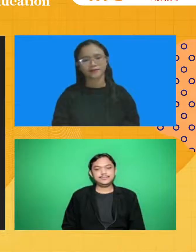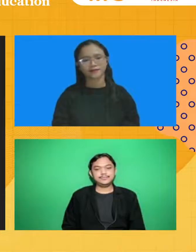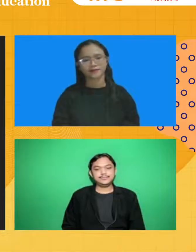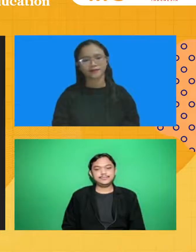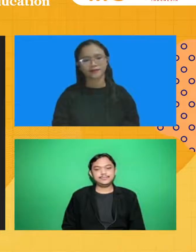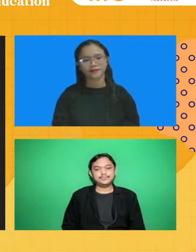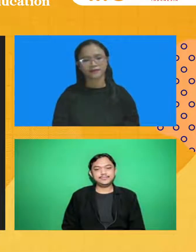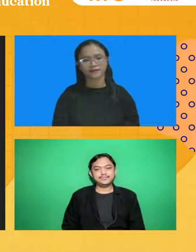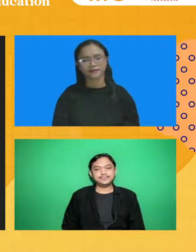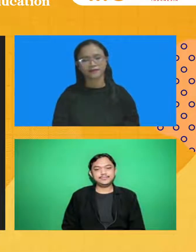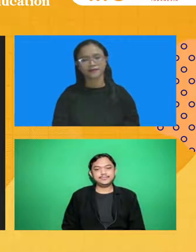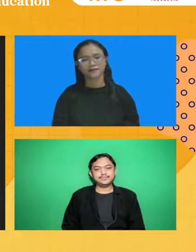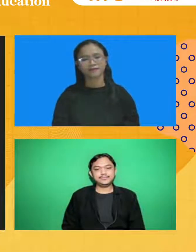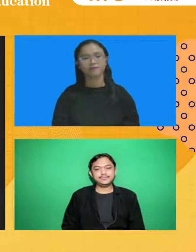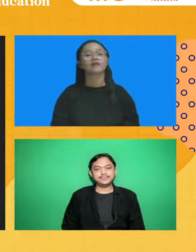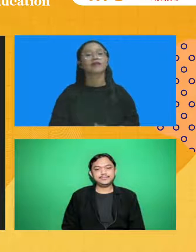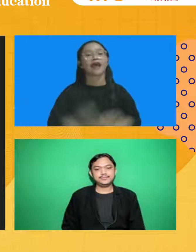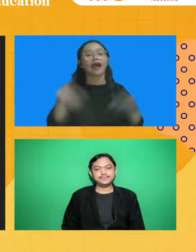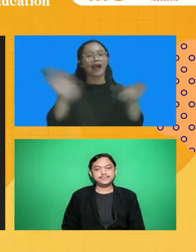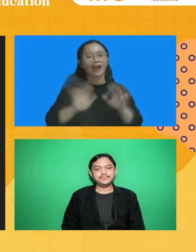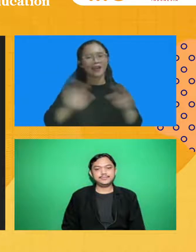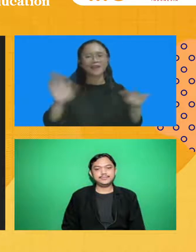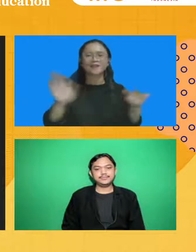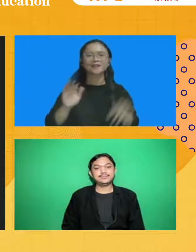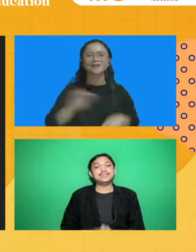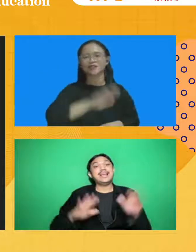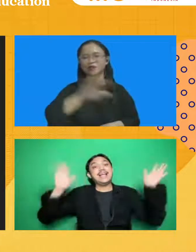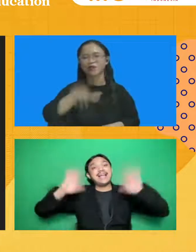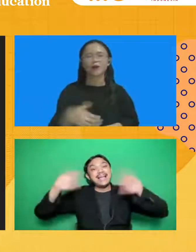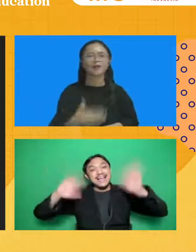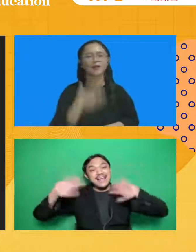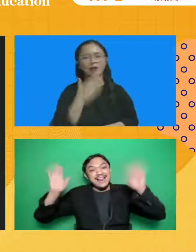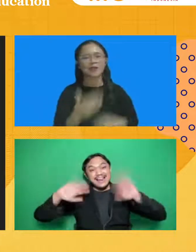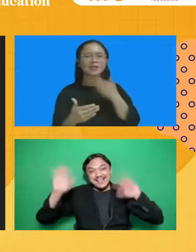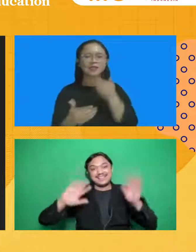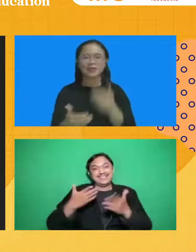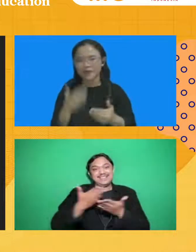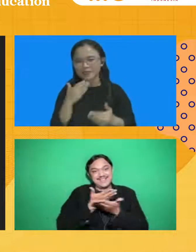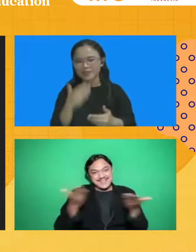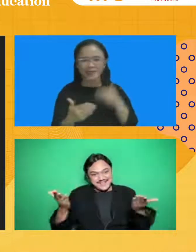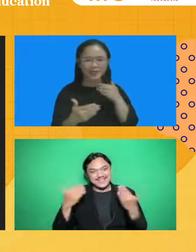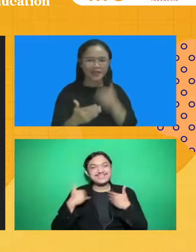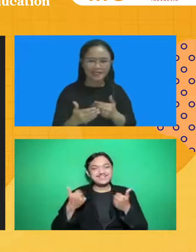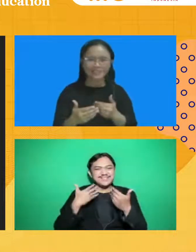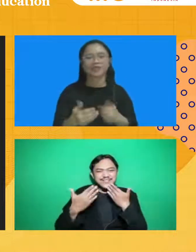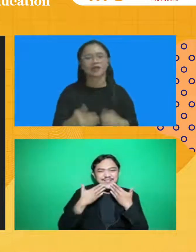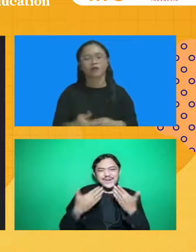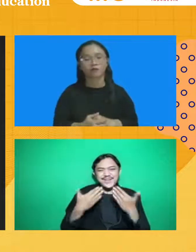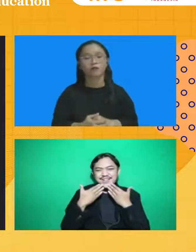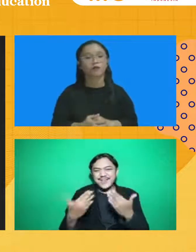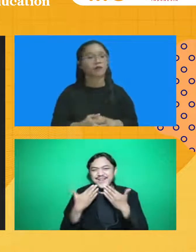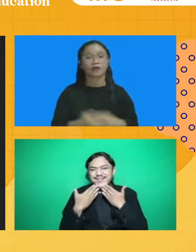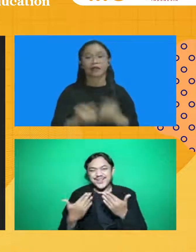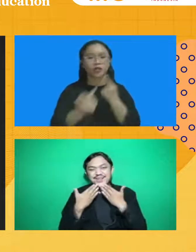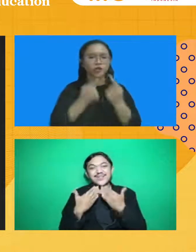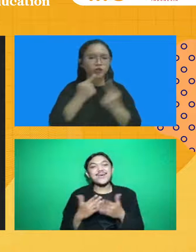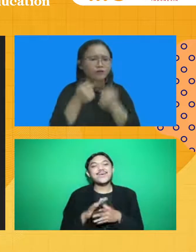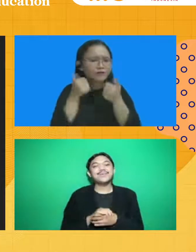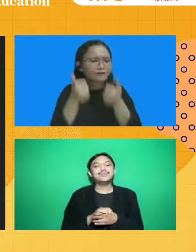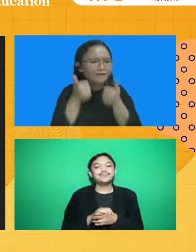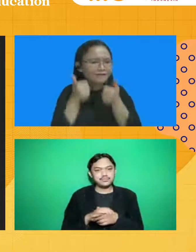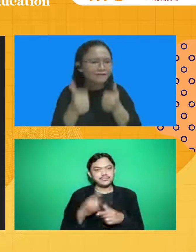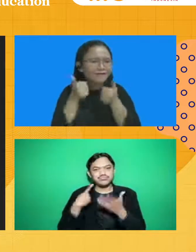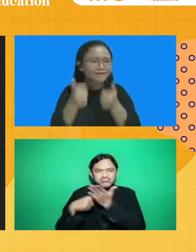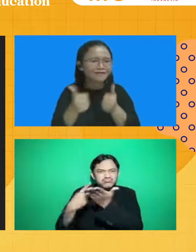Hi, Asada. Thank you so much. Hi, everyone. Thank you so much. That was a great discussion, right? I was so wow during